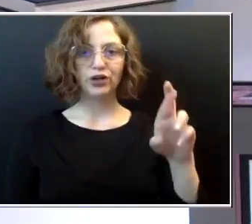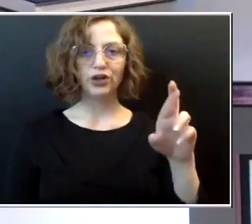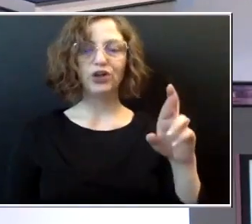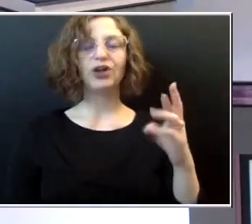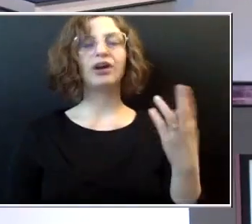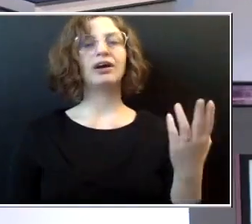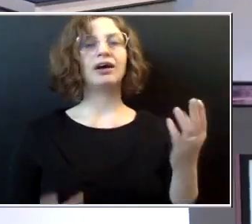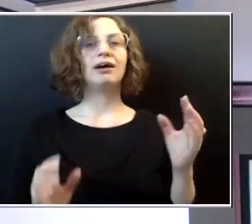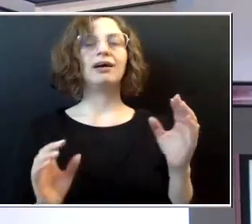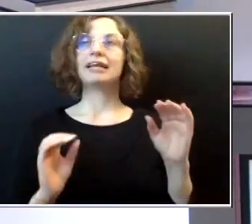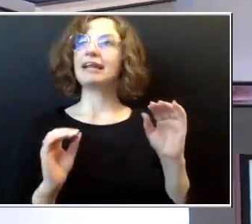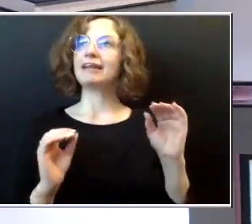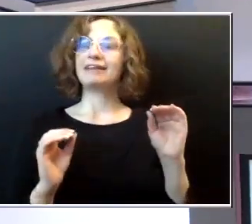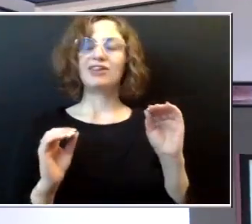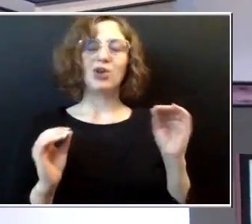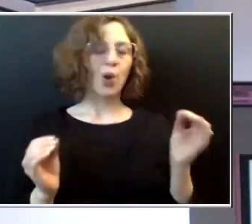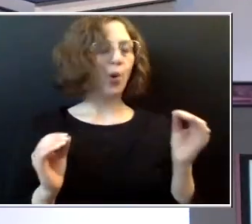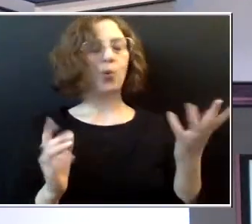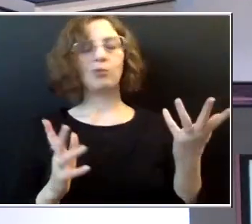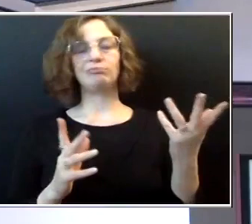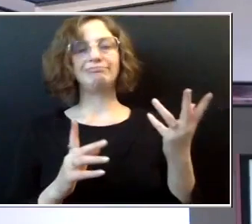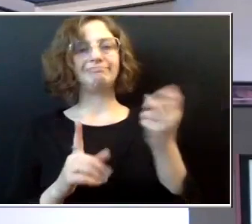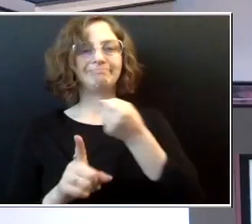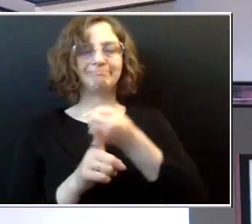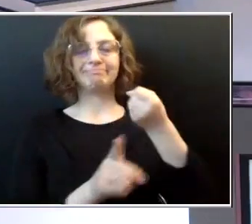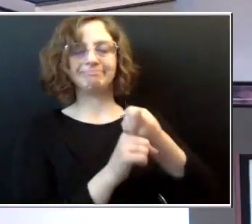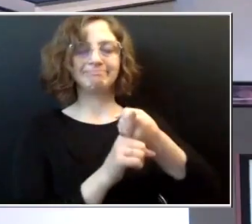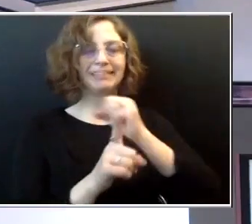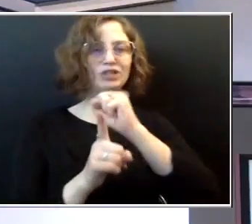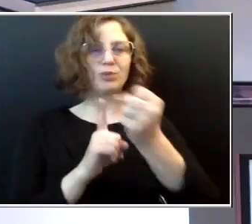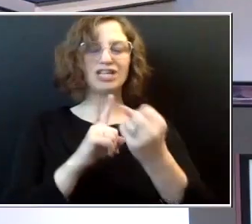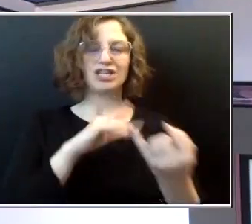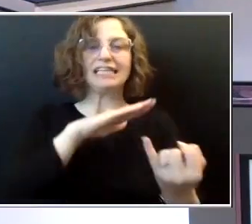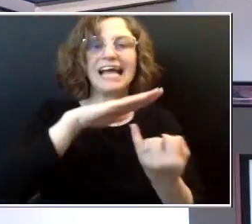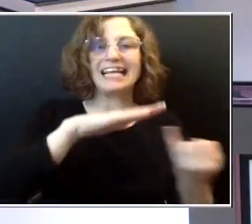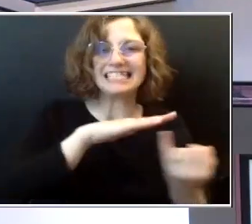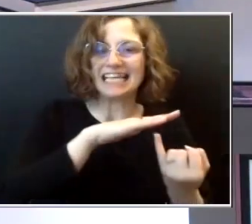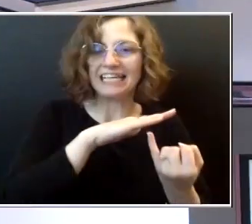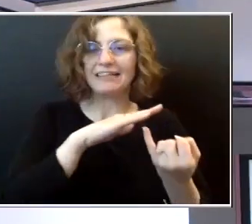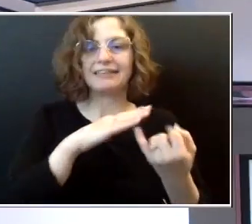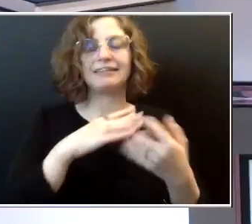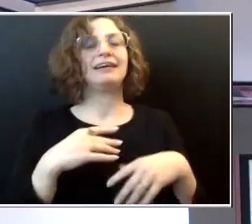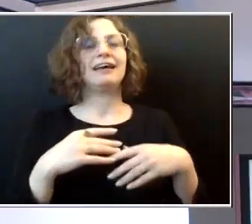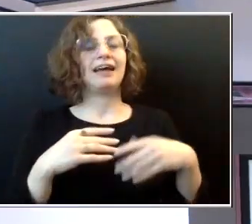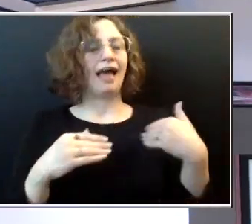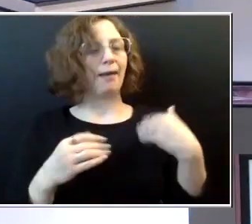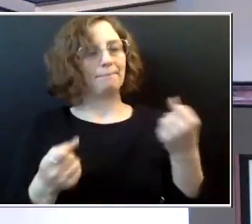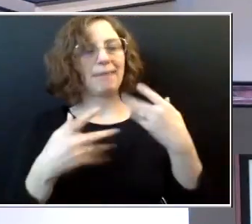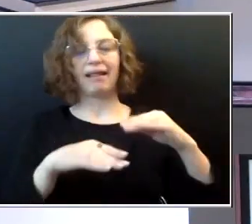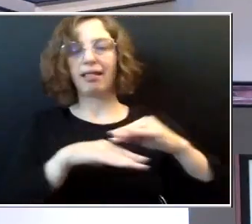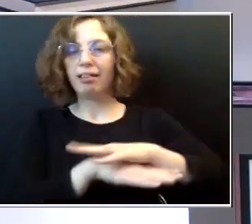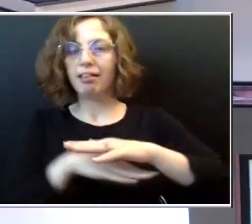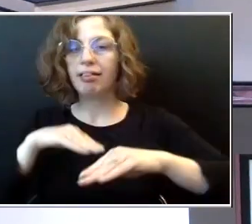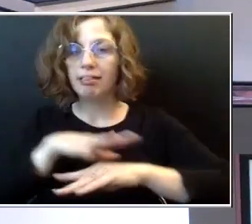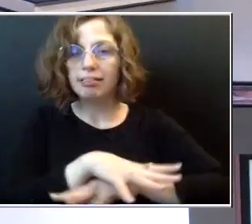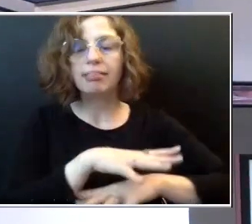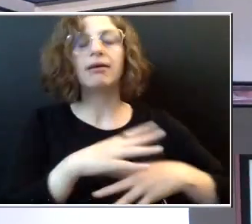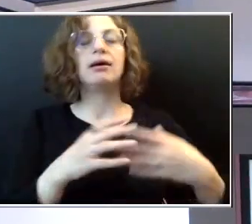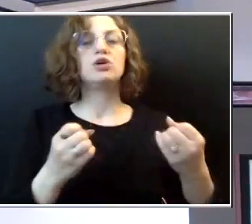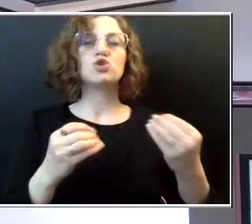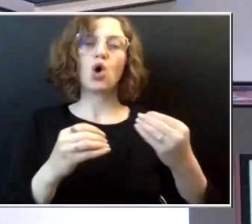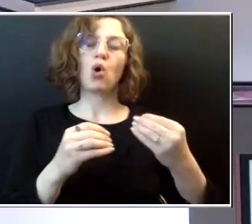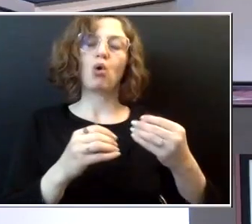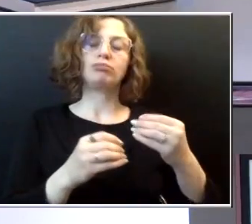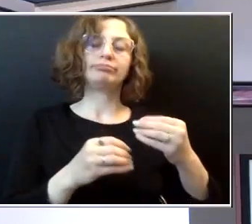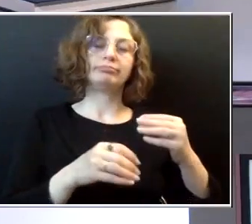about pandemics, we're also talking about politics and economics. Take us back to the 1800s and